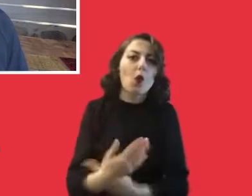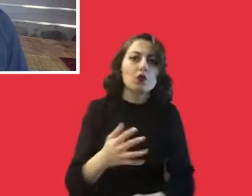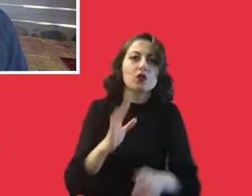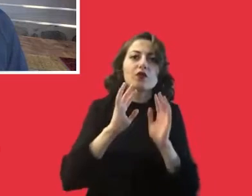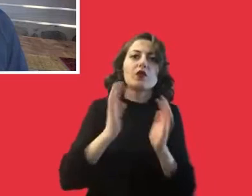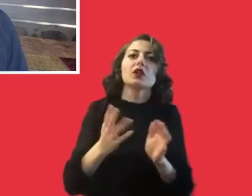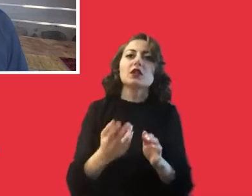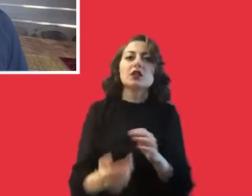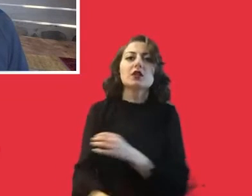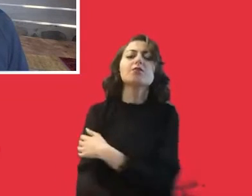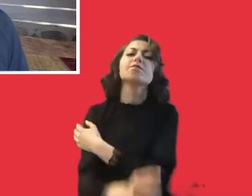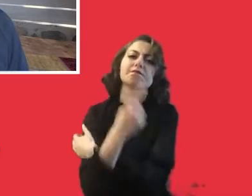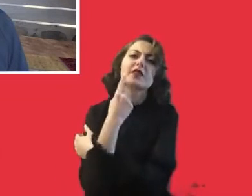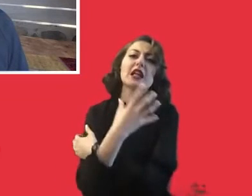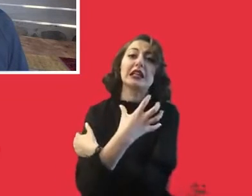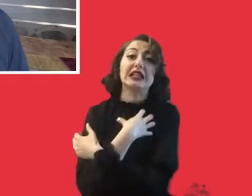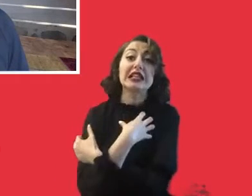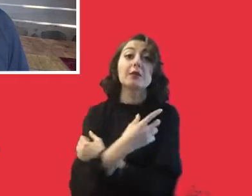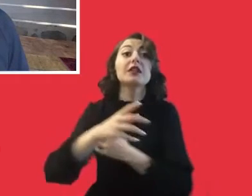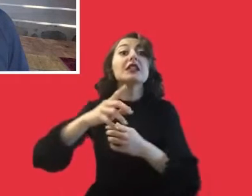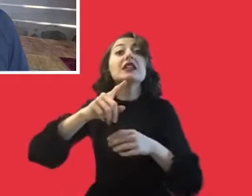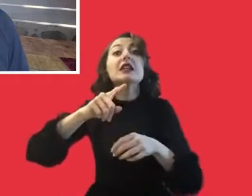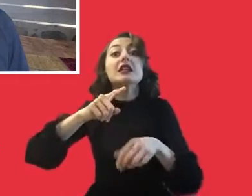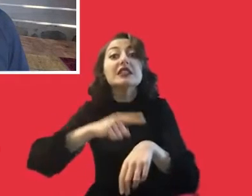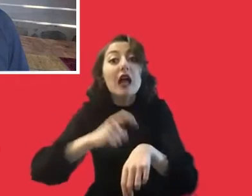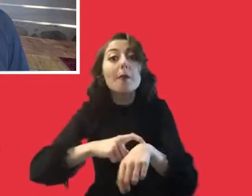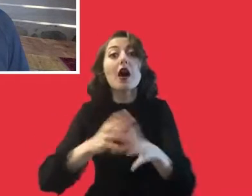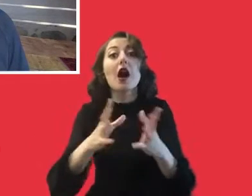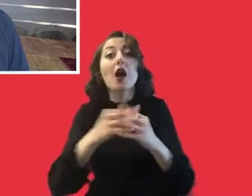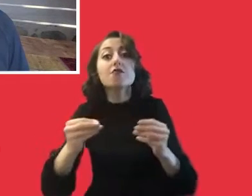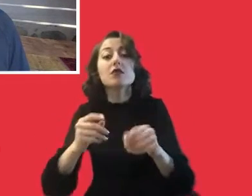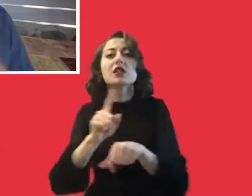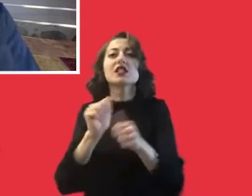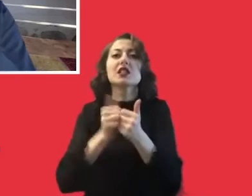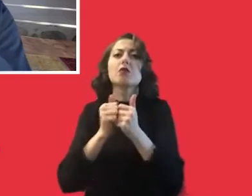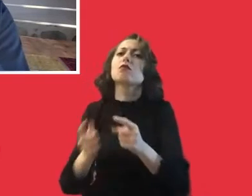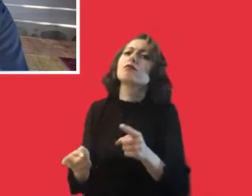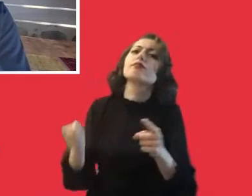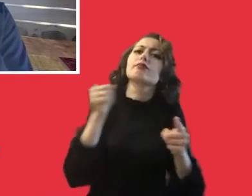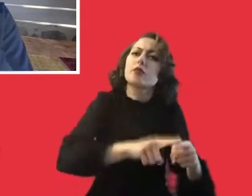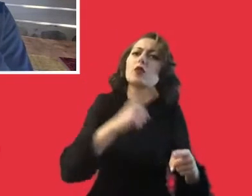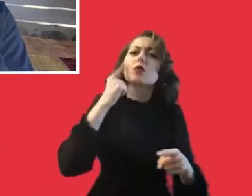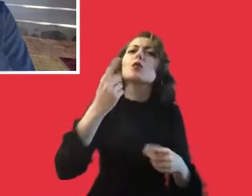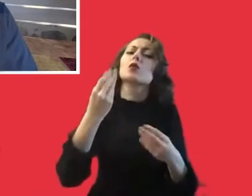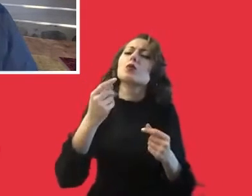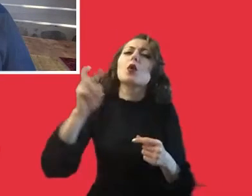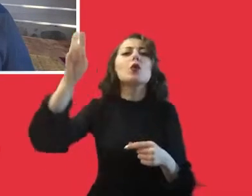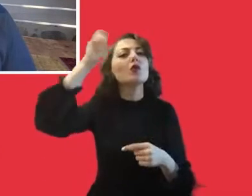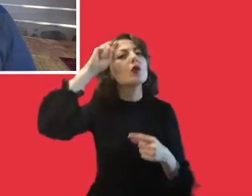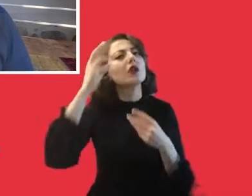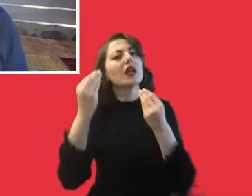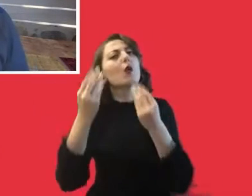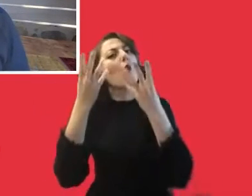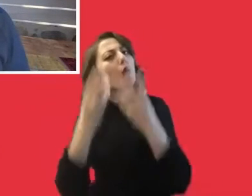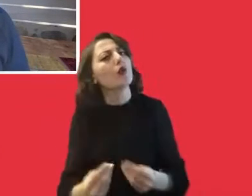even more difficult for women. The life is more difficult for women, but they still want to allocate time for themselves, and they are doing sports, and